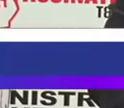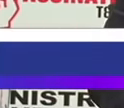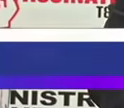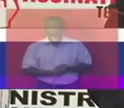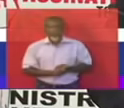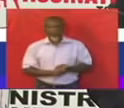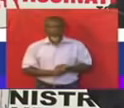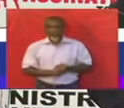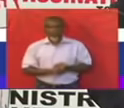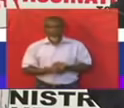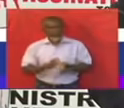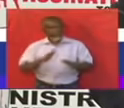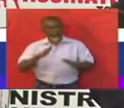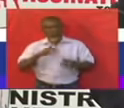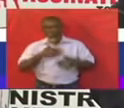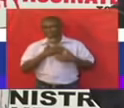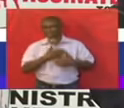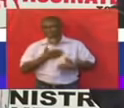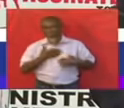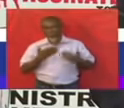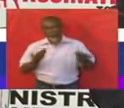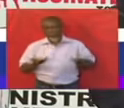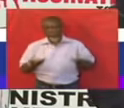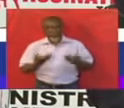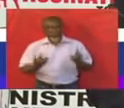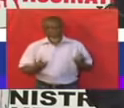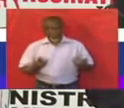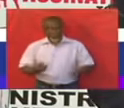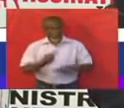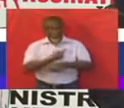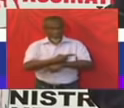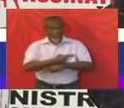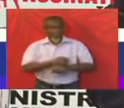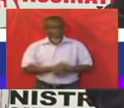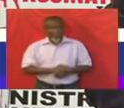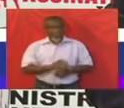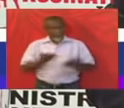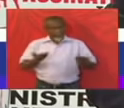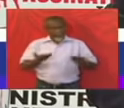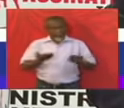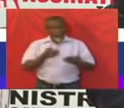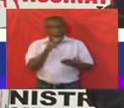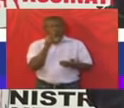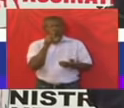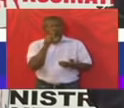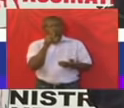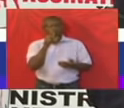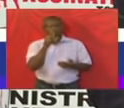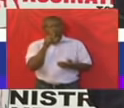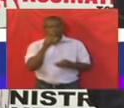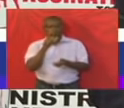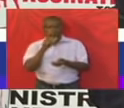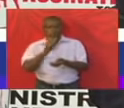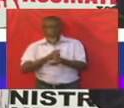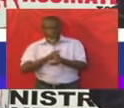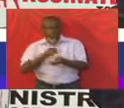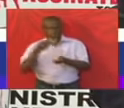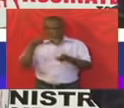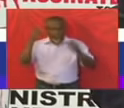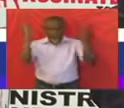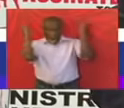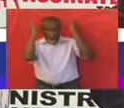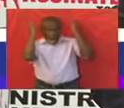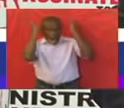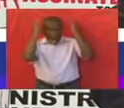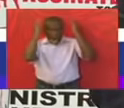It is certainly a pleasure to be here with you once again. Today on our panel of presenters are Dr. Avery Hines, Technical